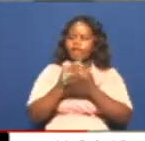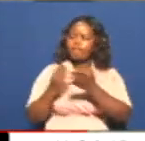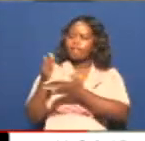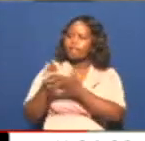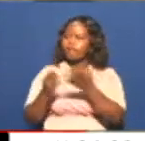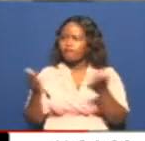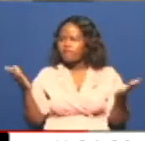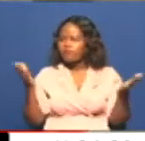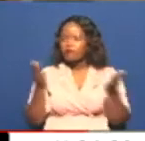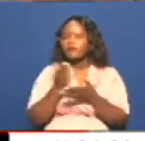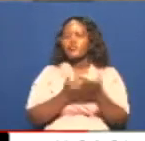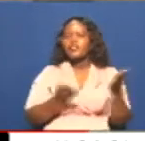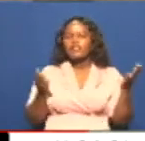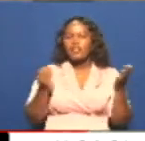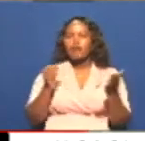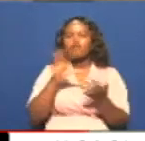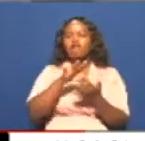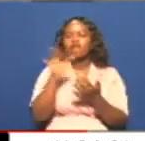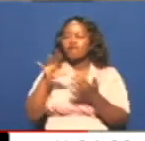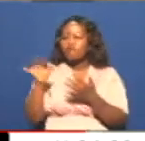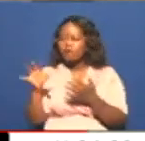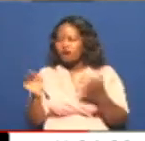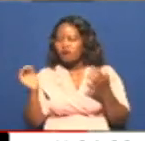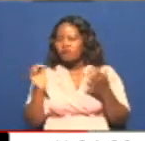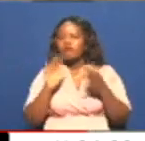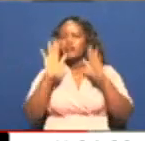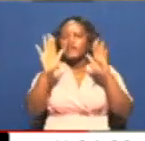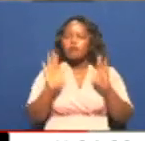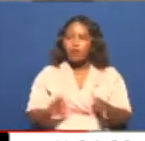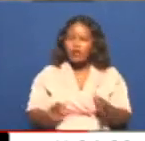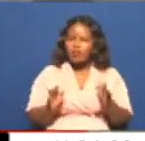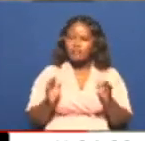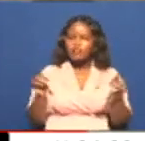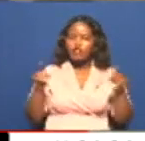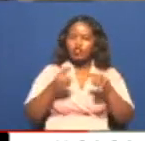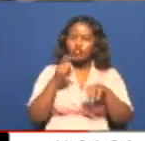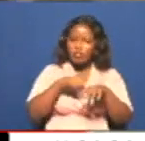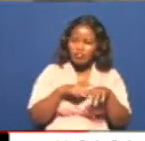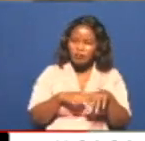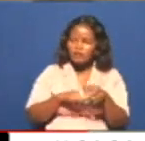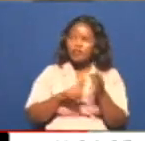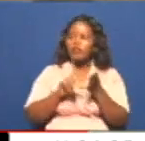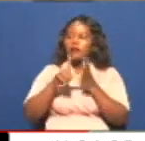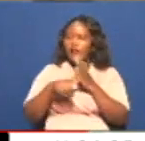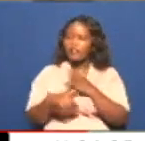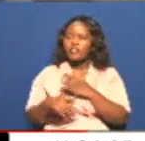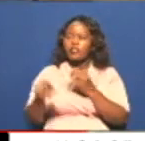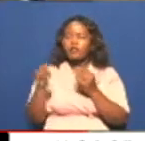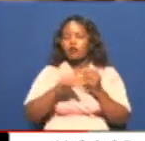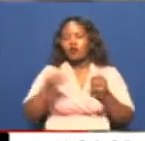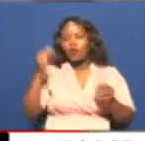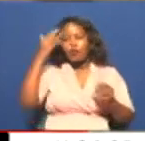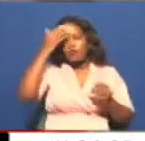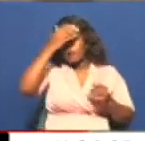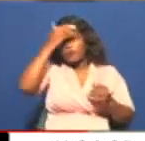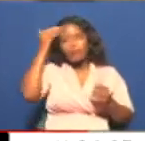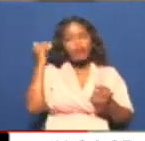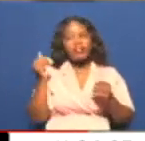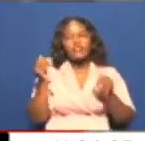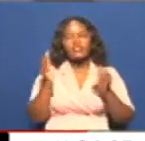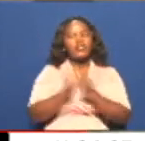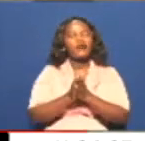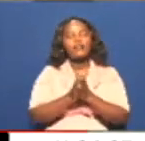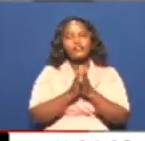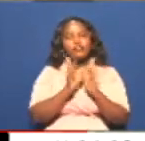mean a lot to us during a certain period, and once that is gone, then we forget and we just get back